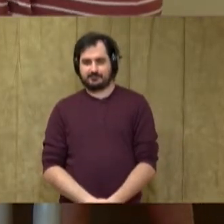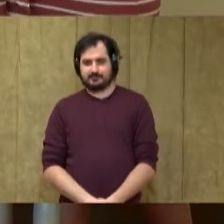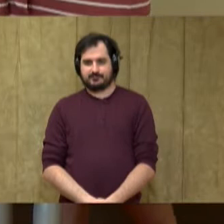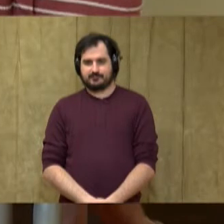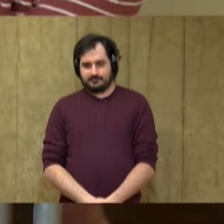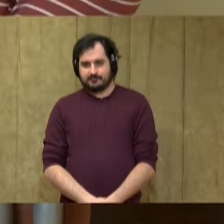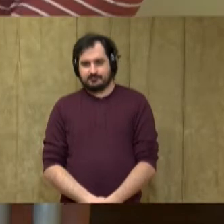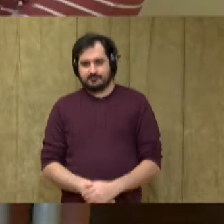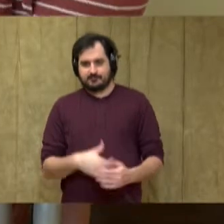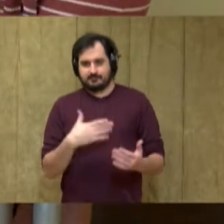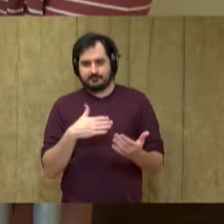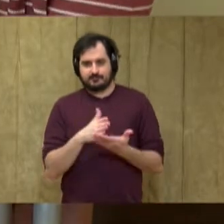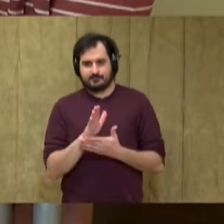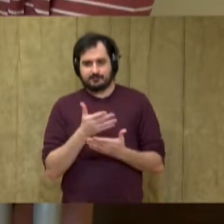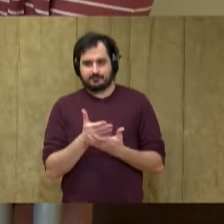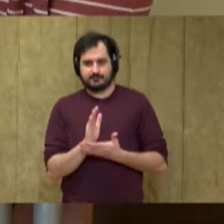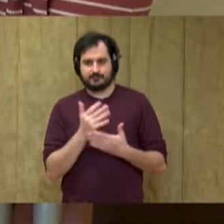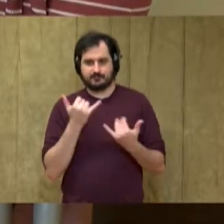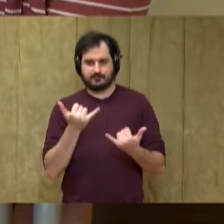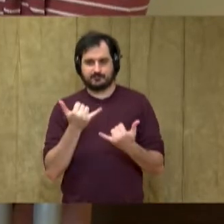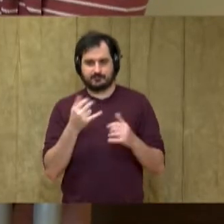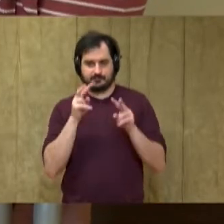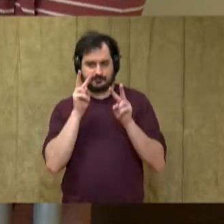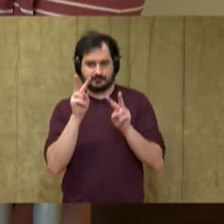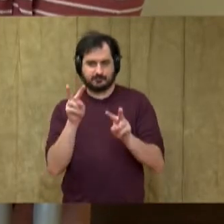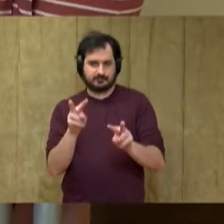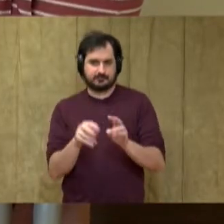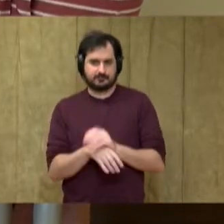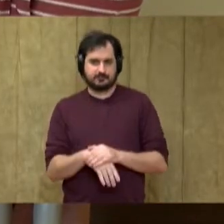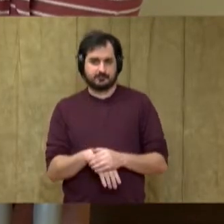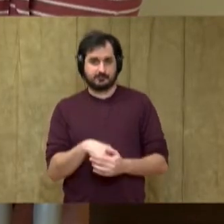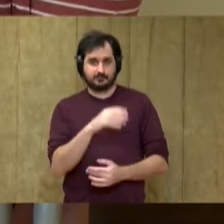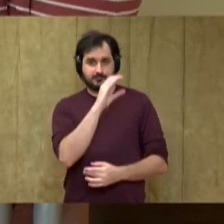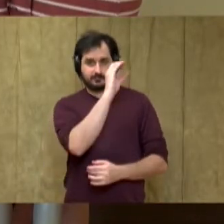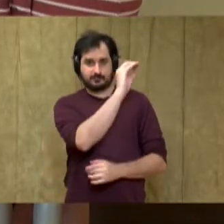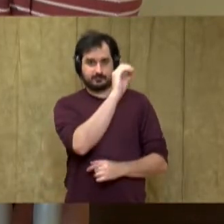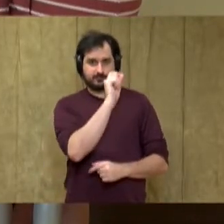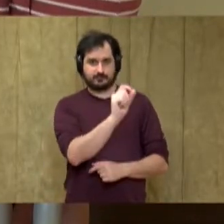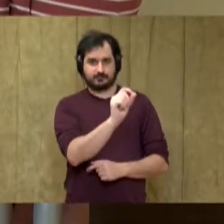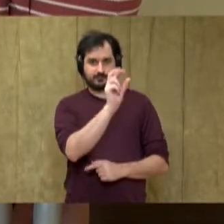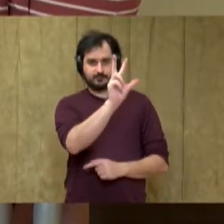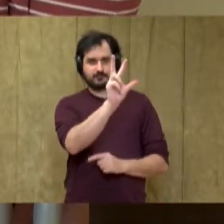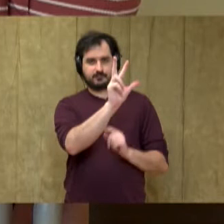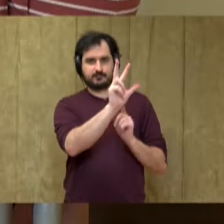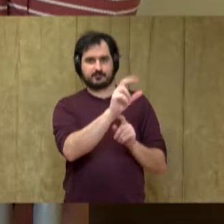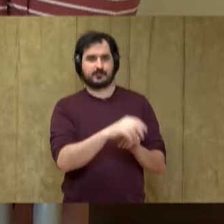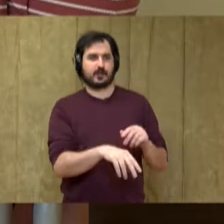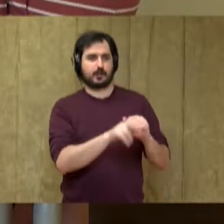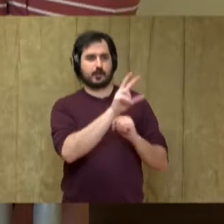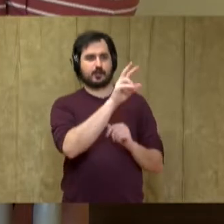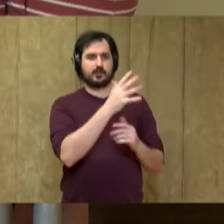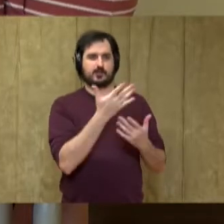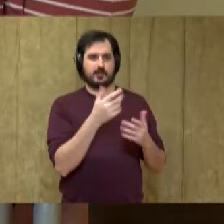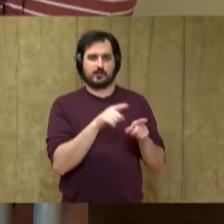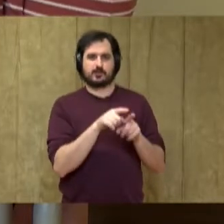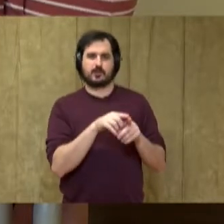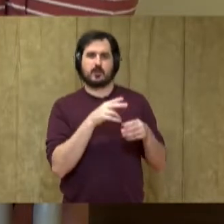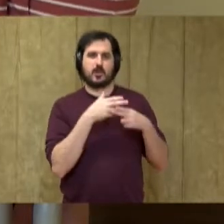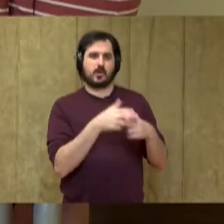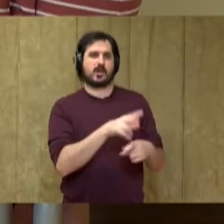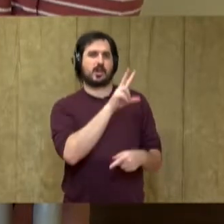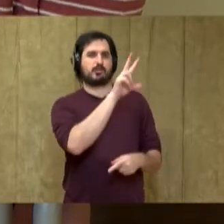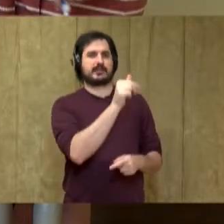All right, let's look at this one. Can you say the decimal? 3 tenths and